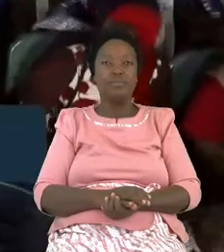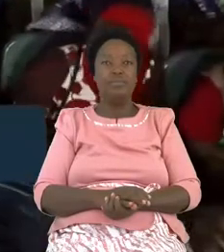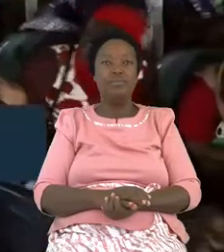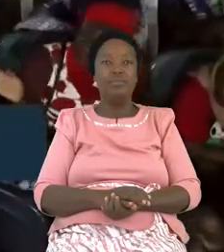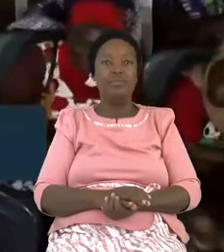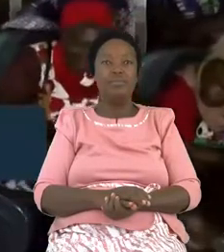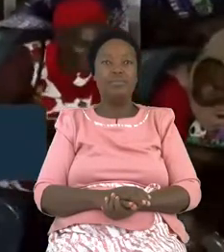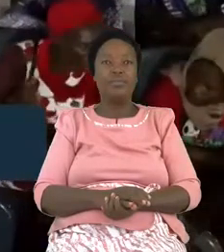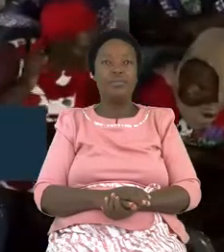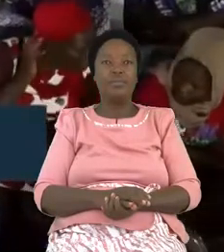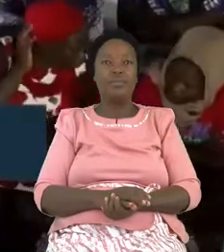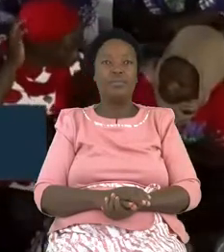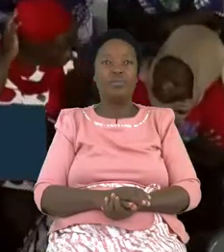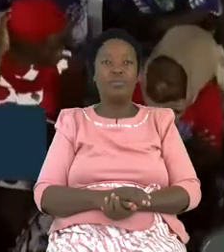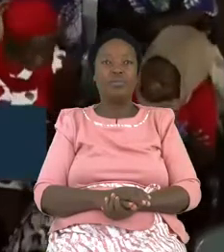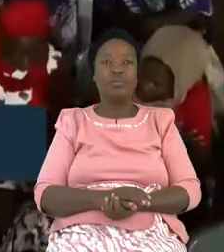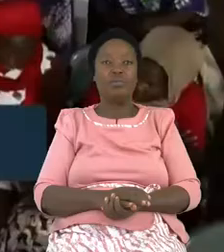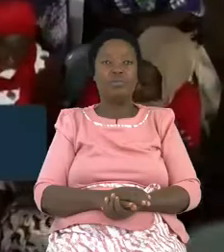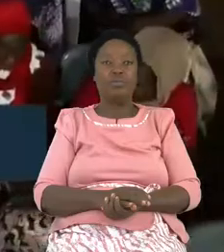At the middle, have you finished?